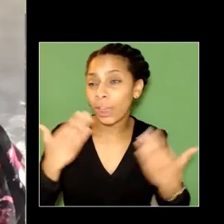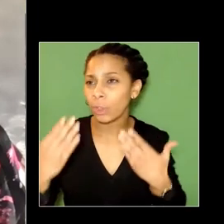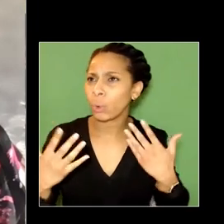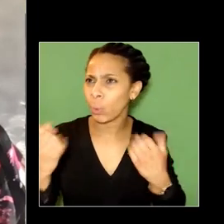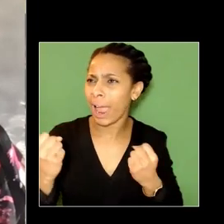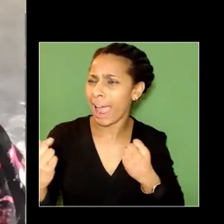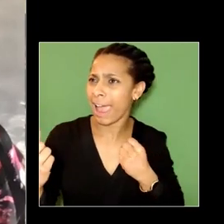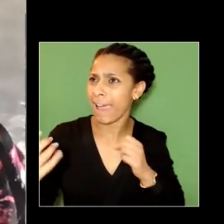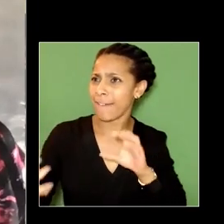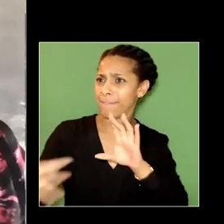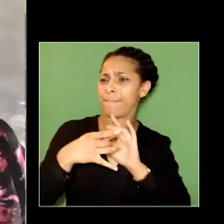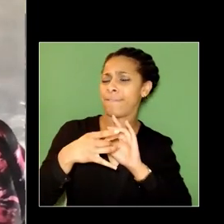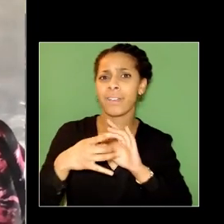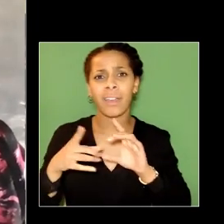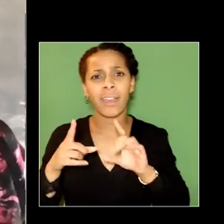politics